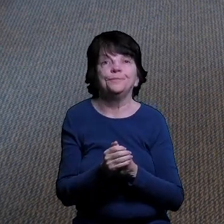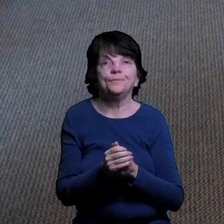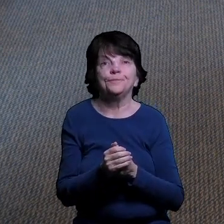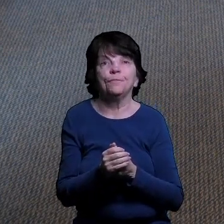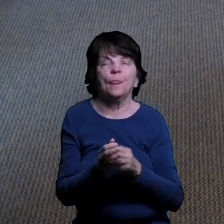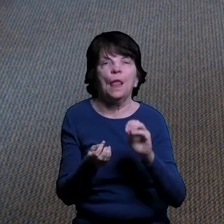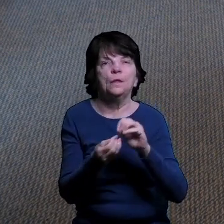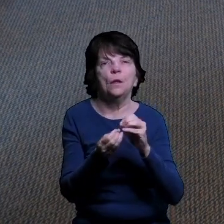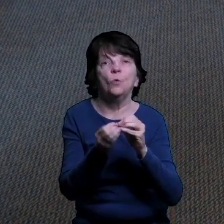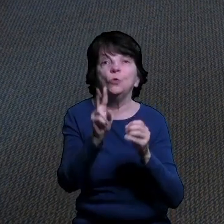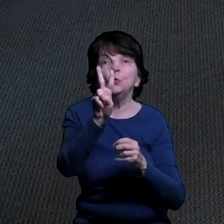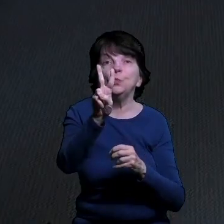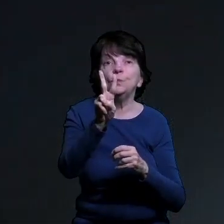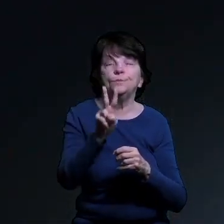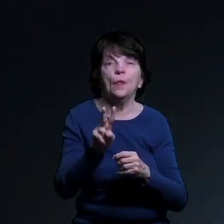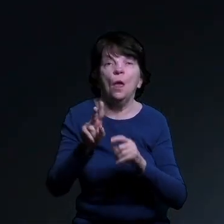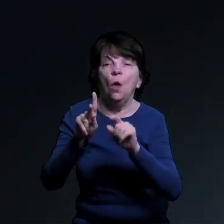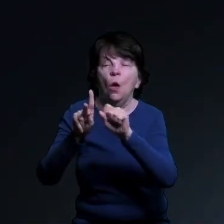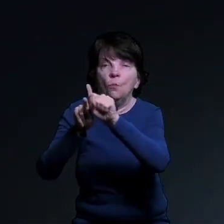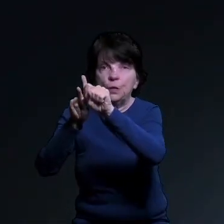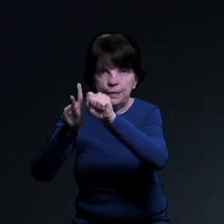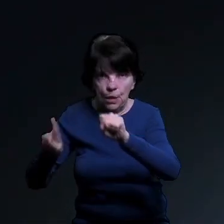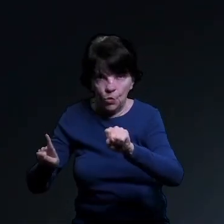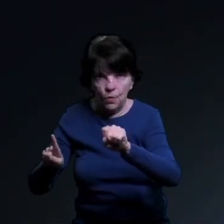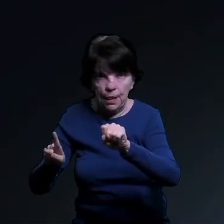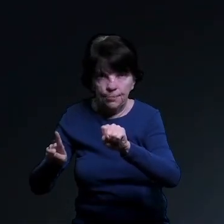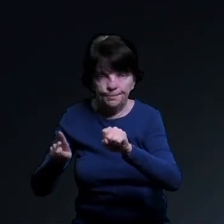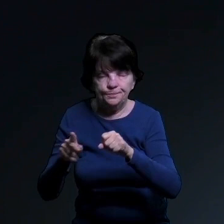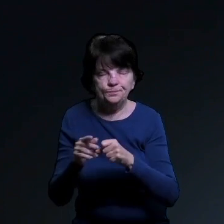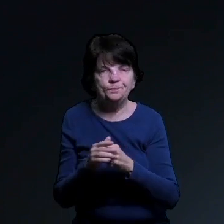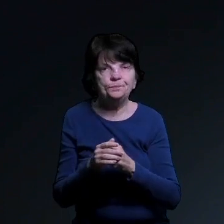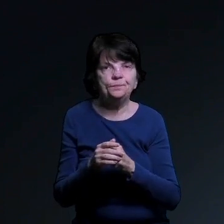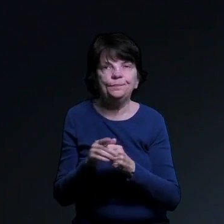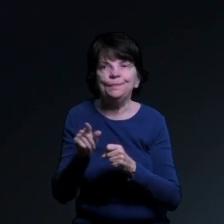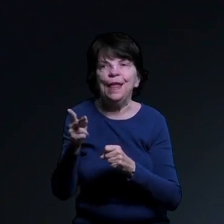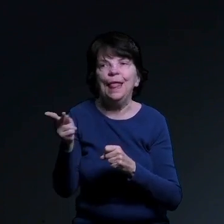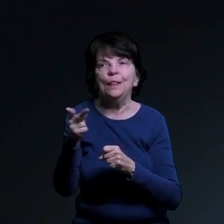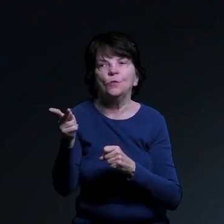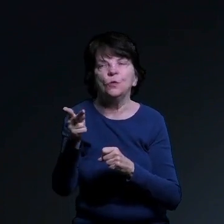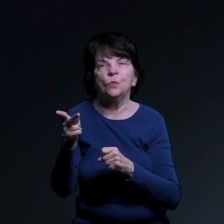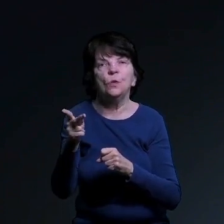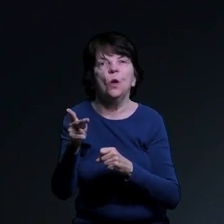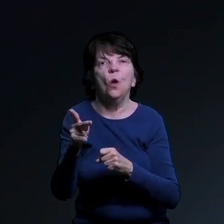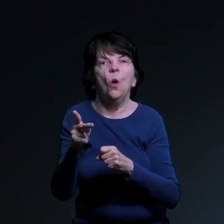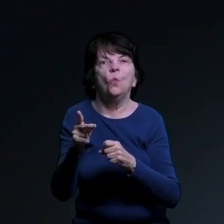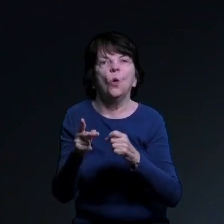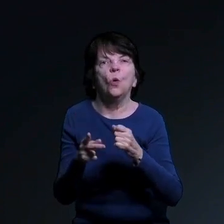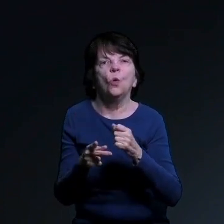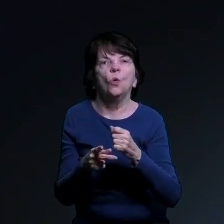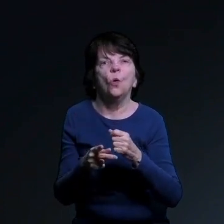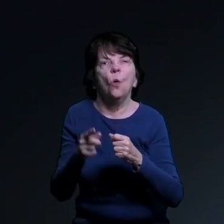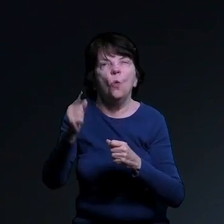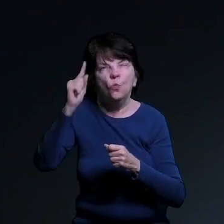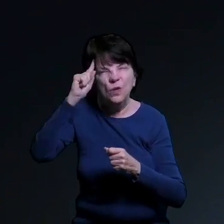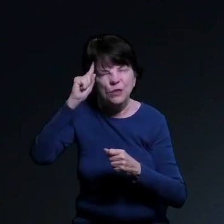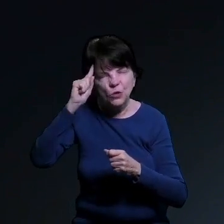that Priscilla and Aquila did very well is that they were resourceful people. Resourceful